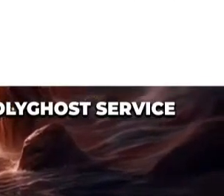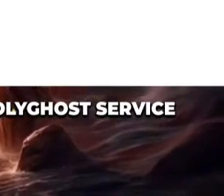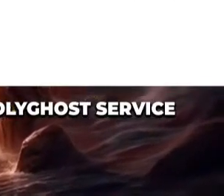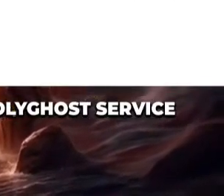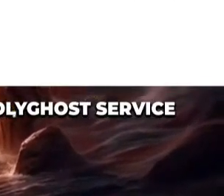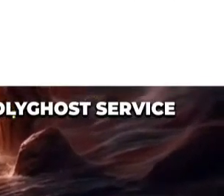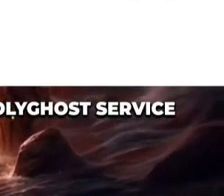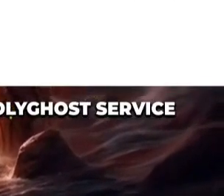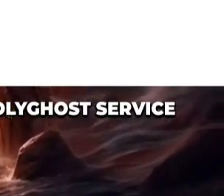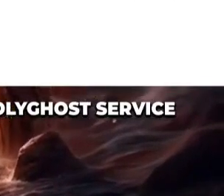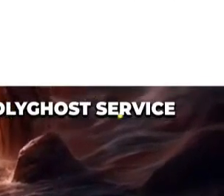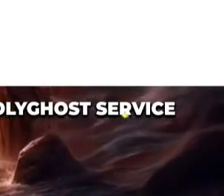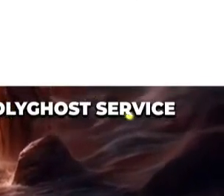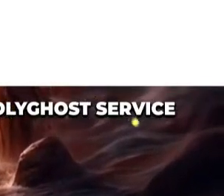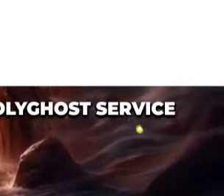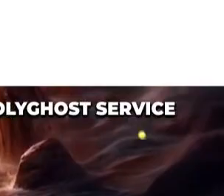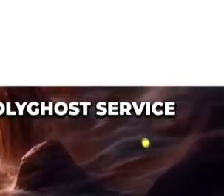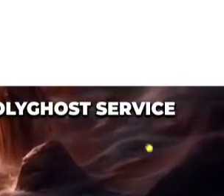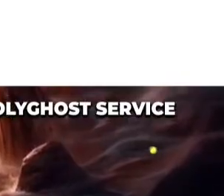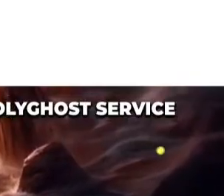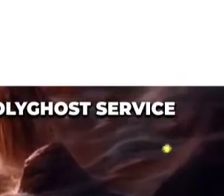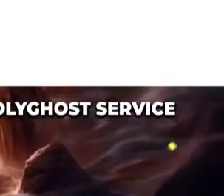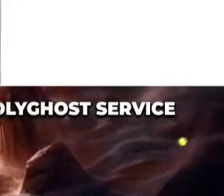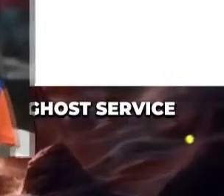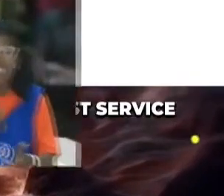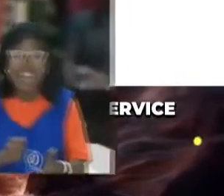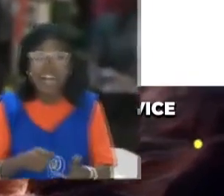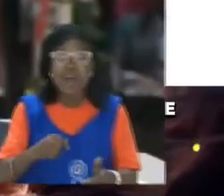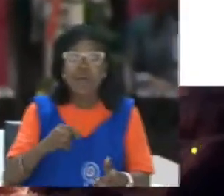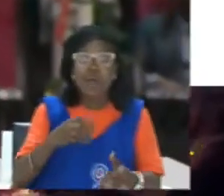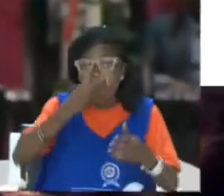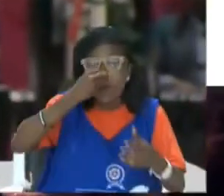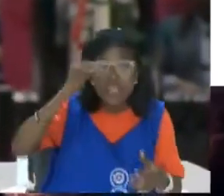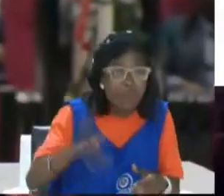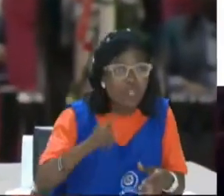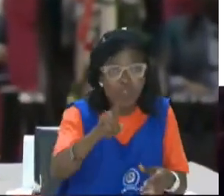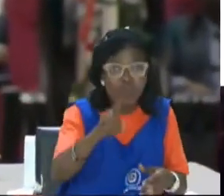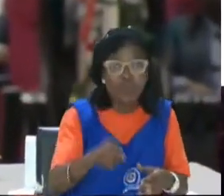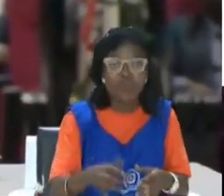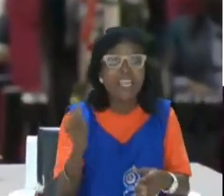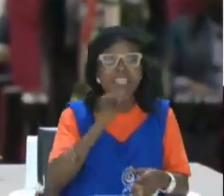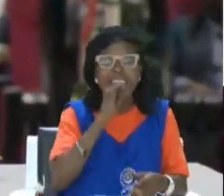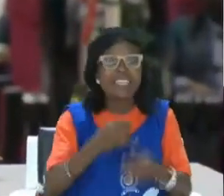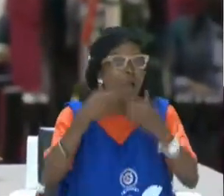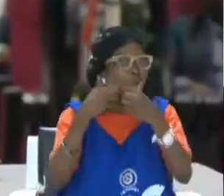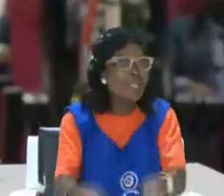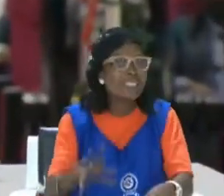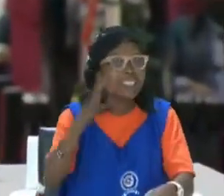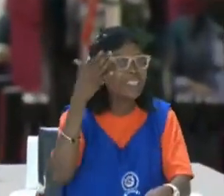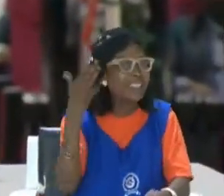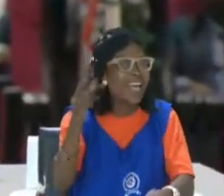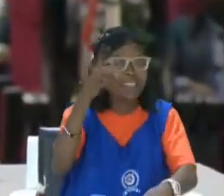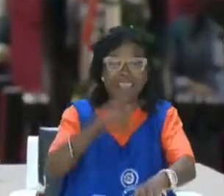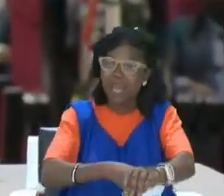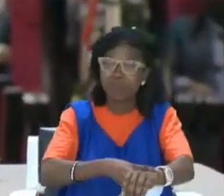if anybody thinks they are writing you off, they are wasting their time.